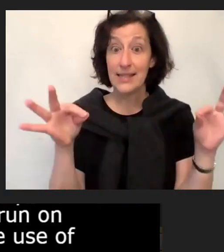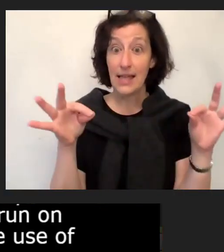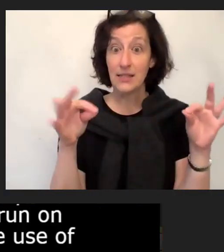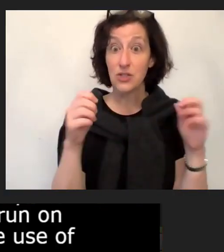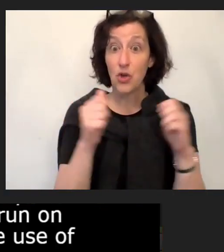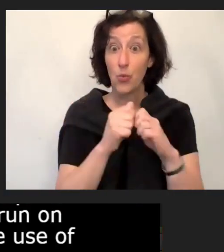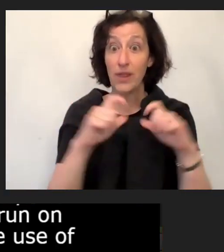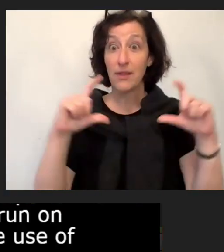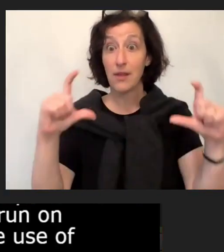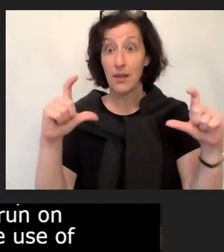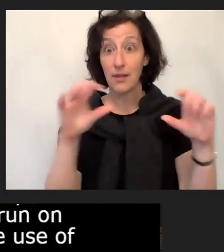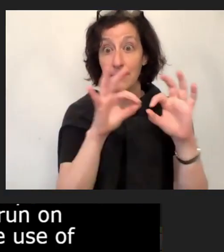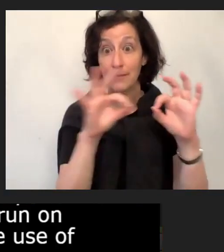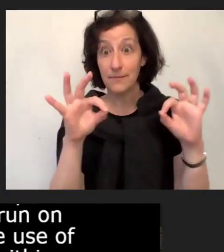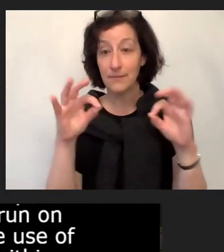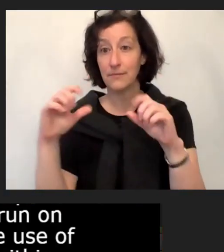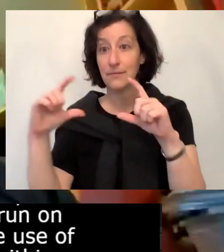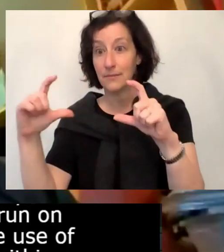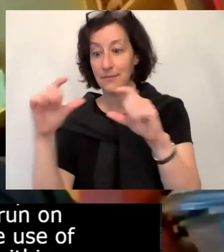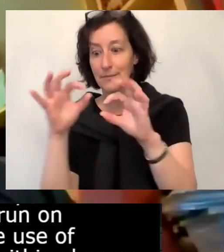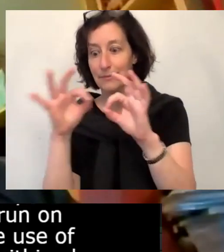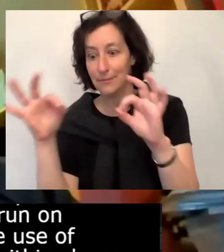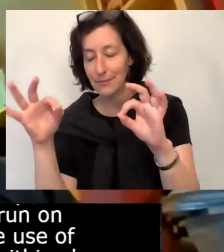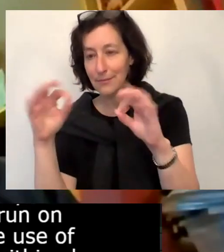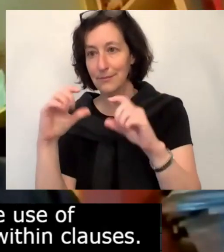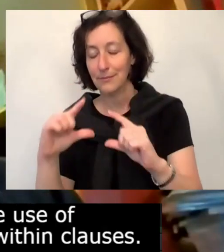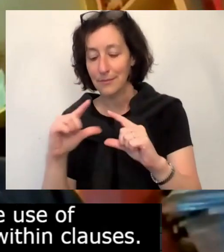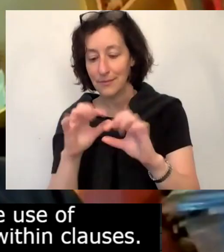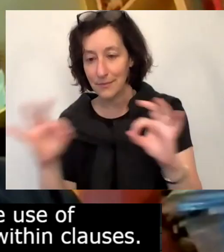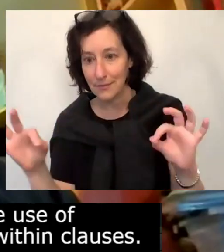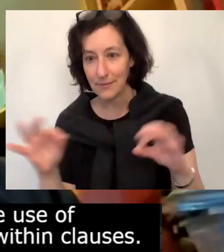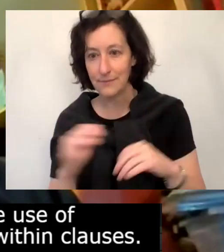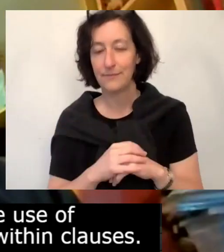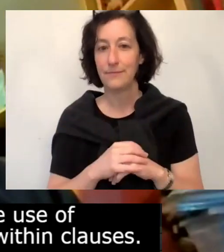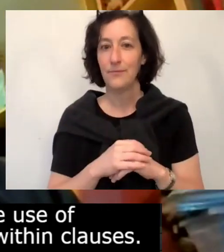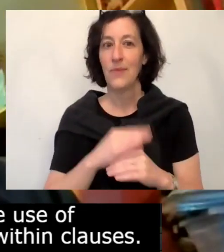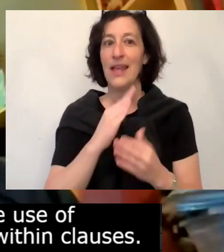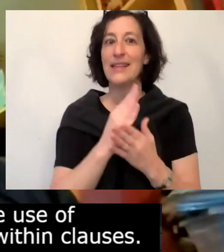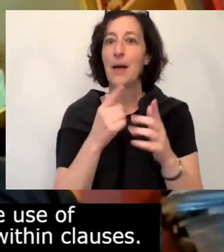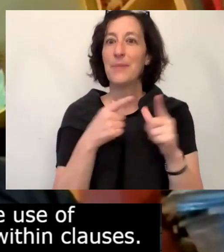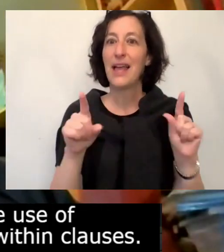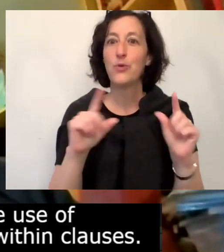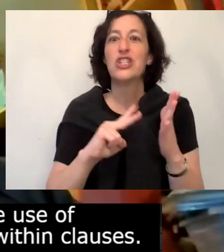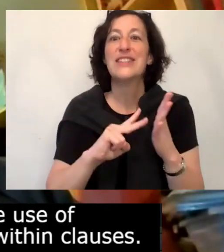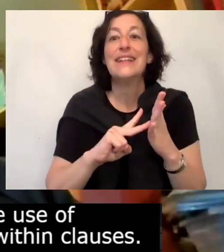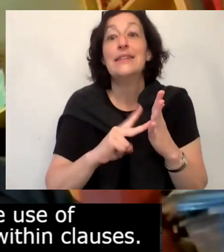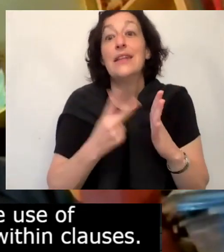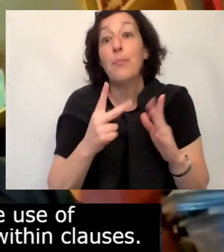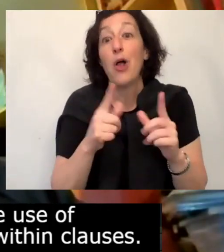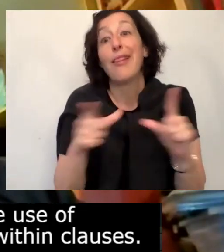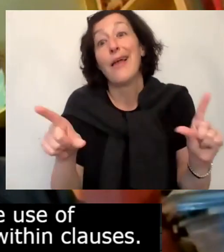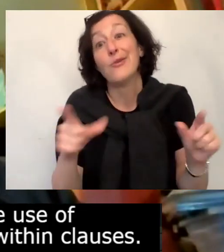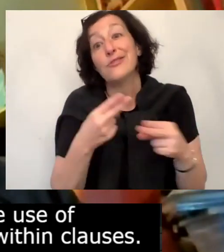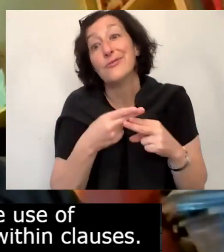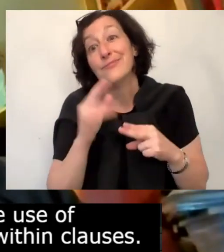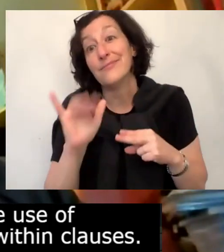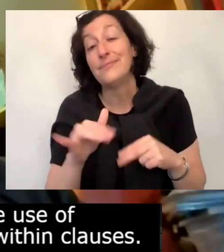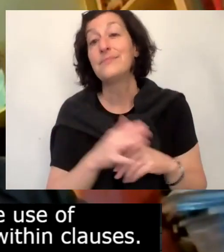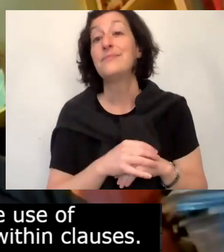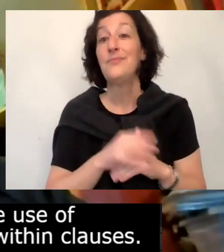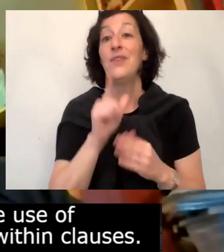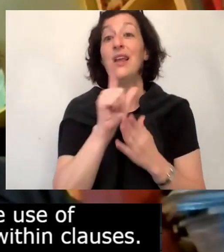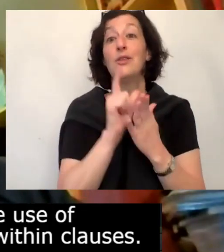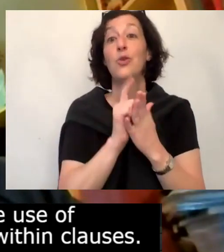clauses, the use of doubled language. You know, why